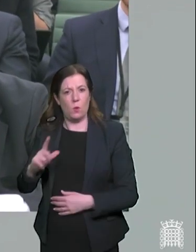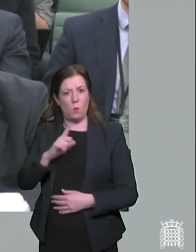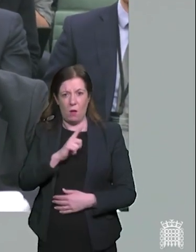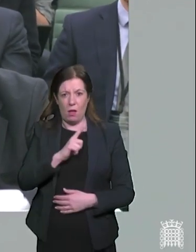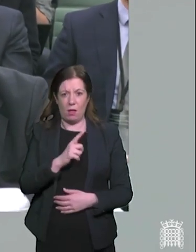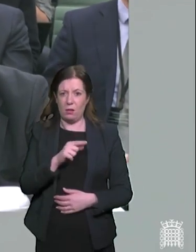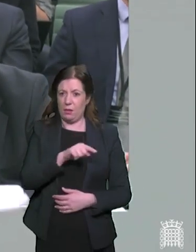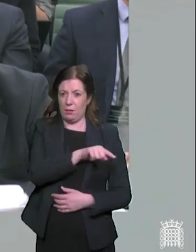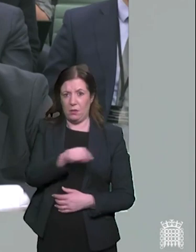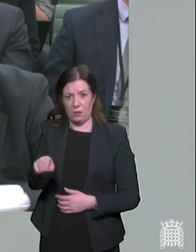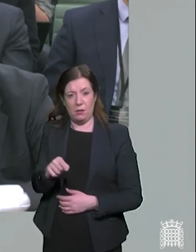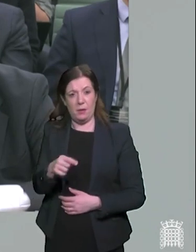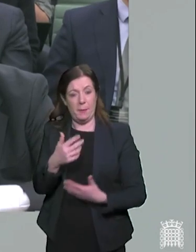assured